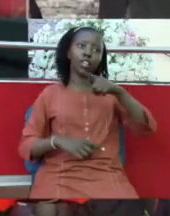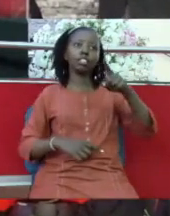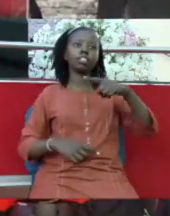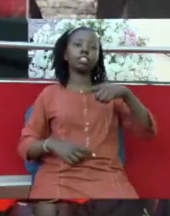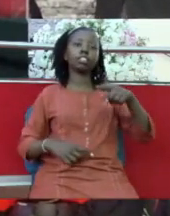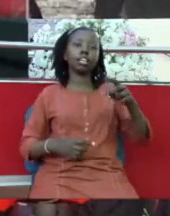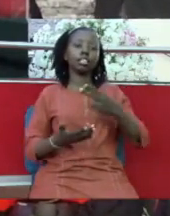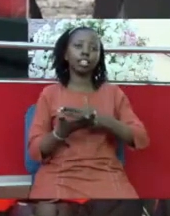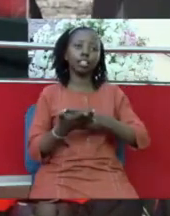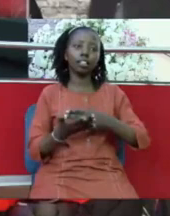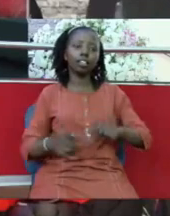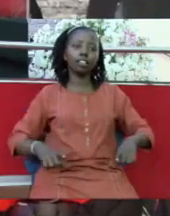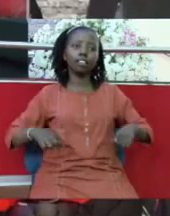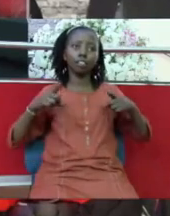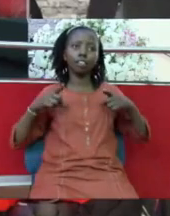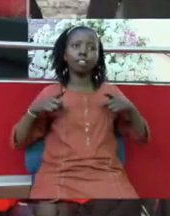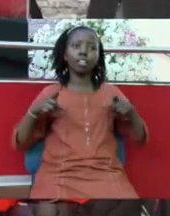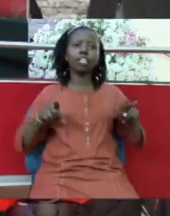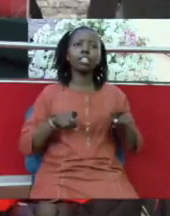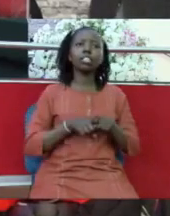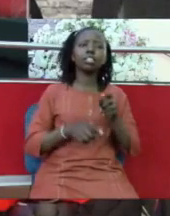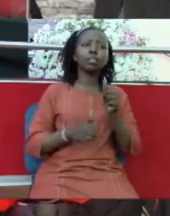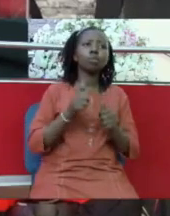It's bulletproof.